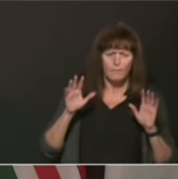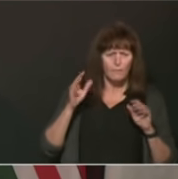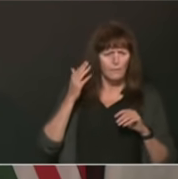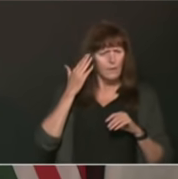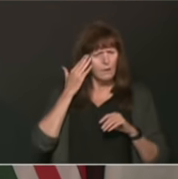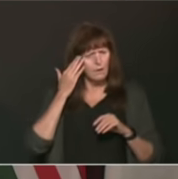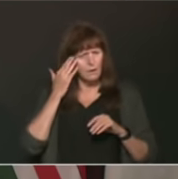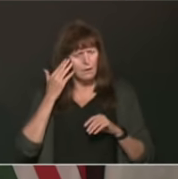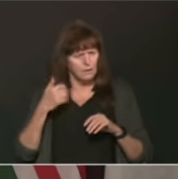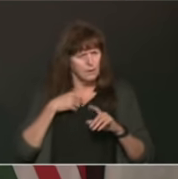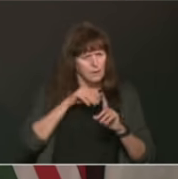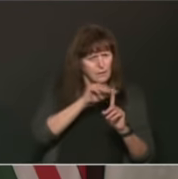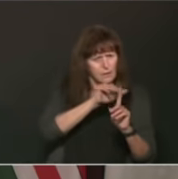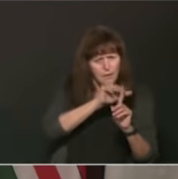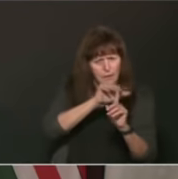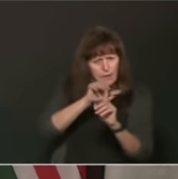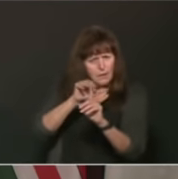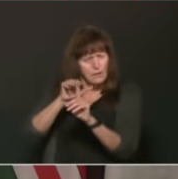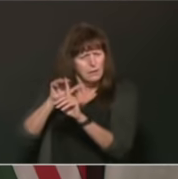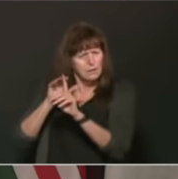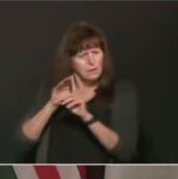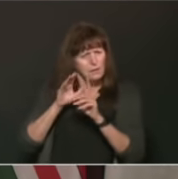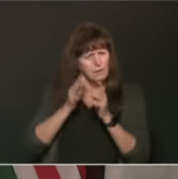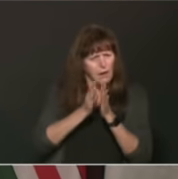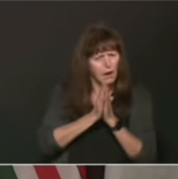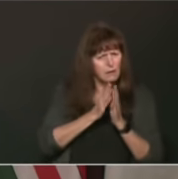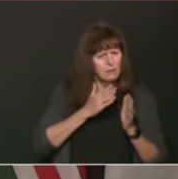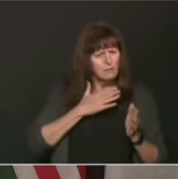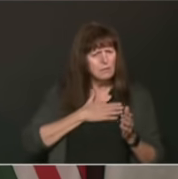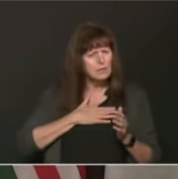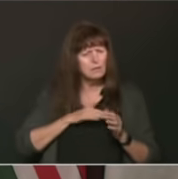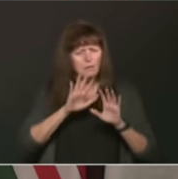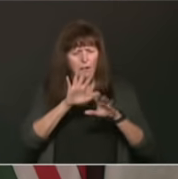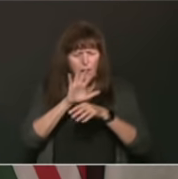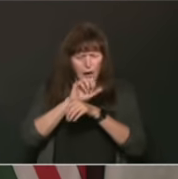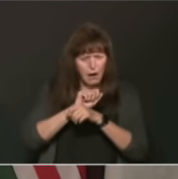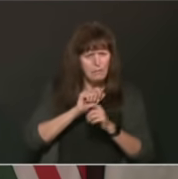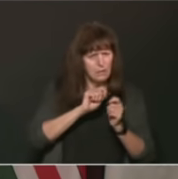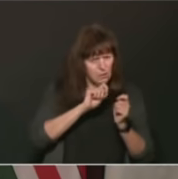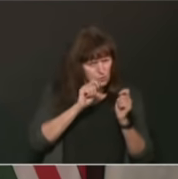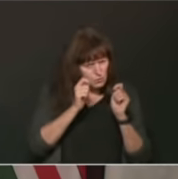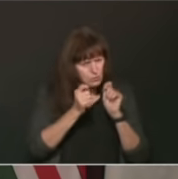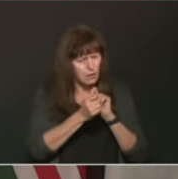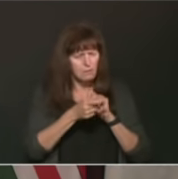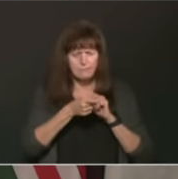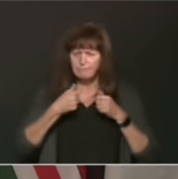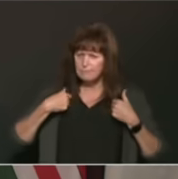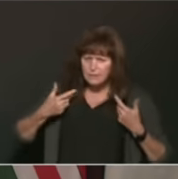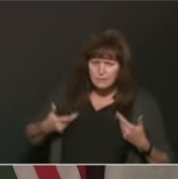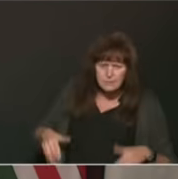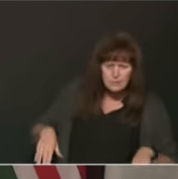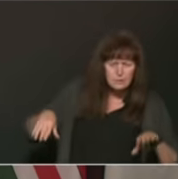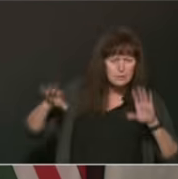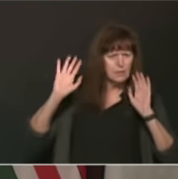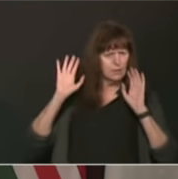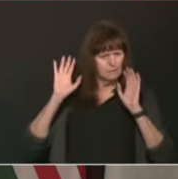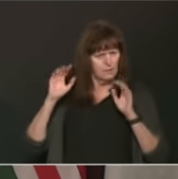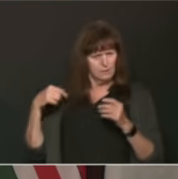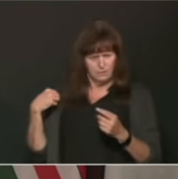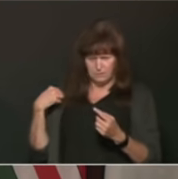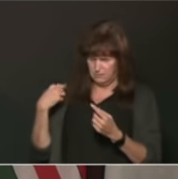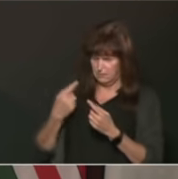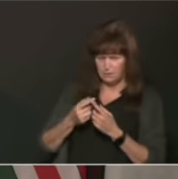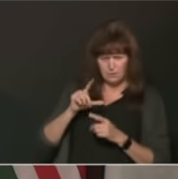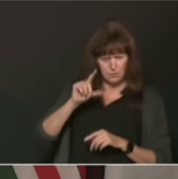make sacrifices, to change habits, and to be vigilant. And the last 20 months have been challenging and stressful at